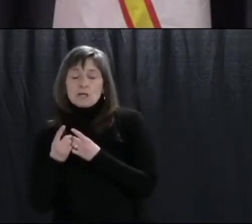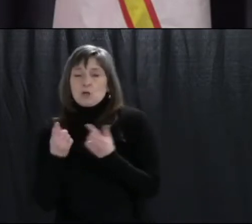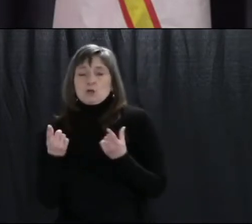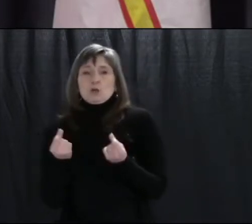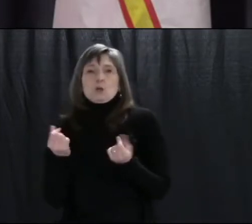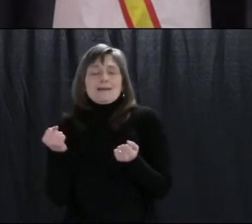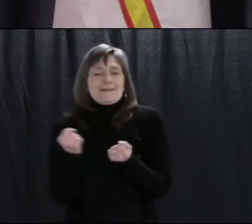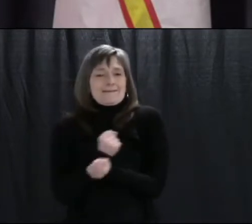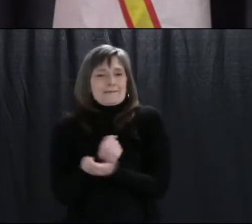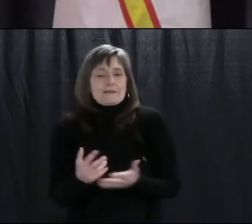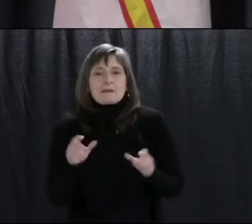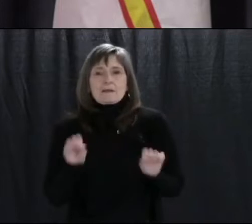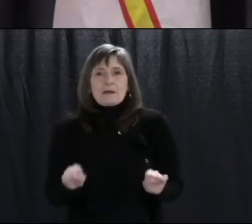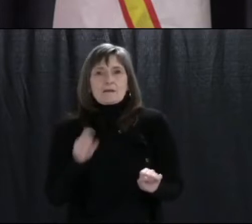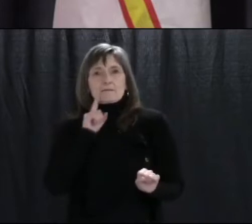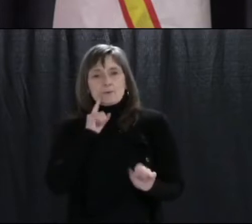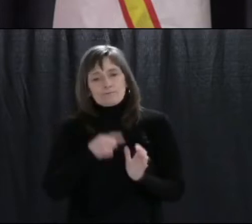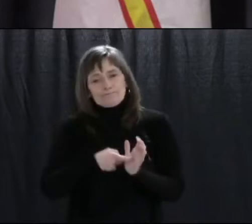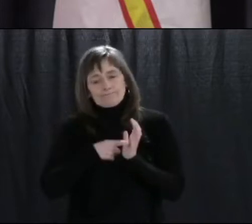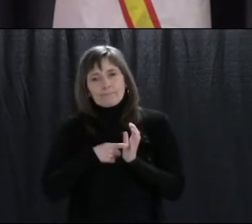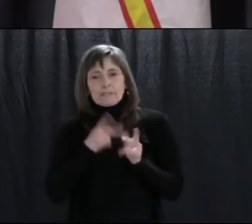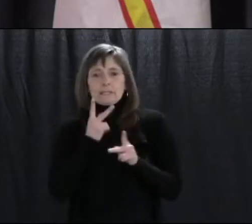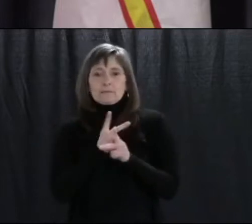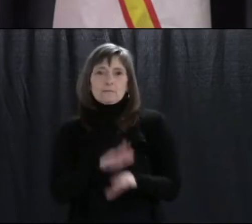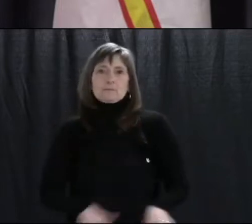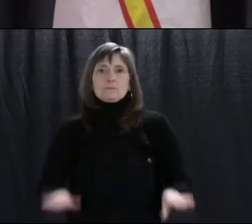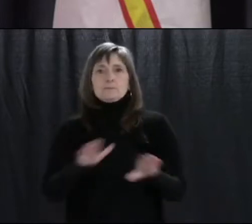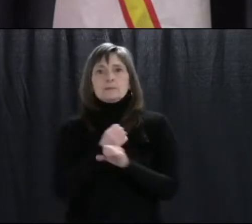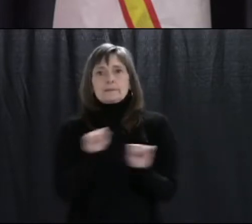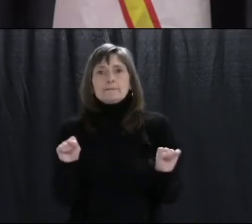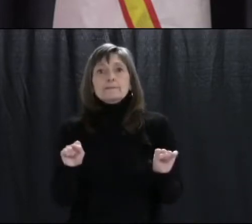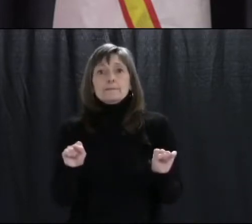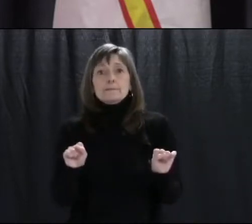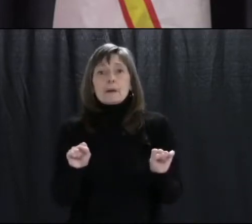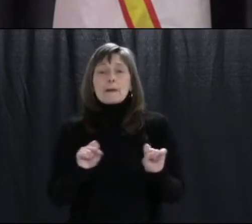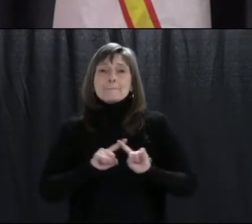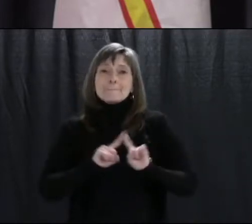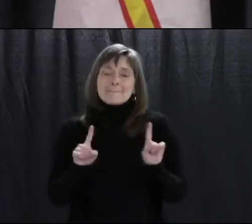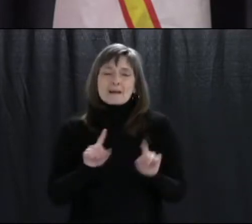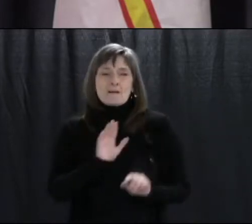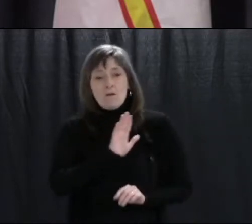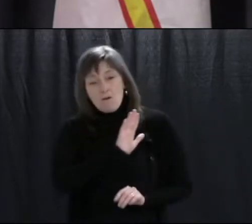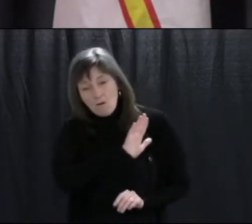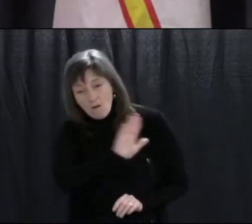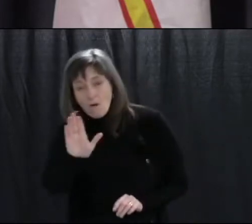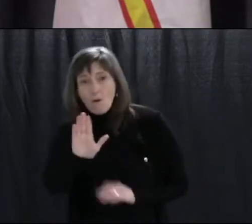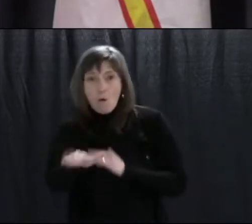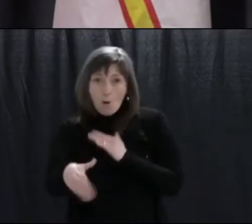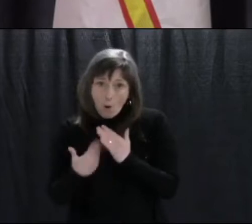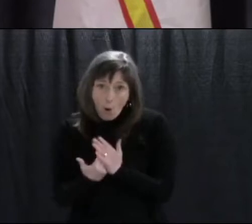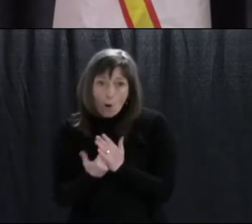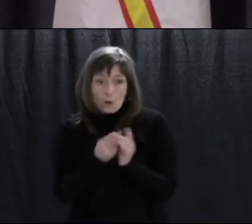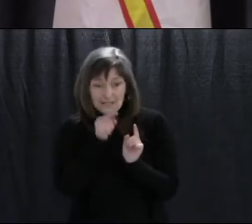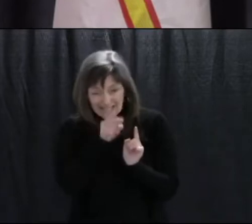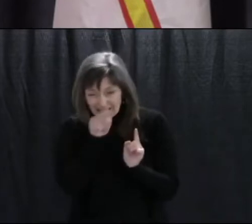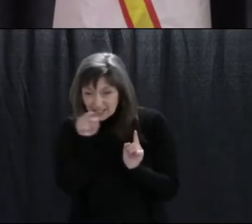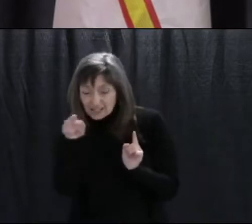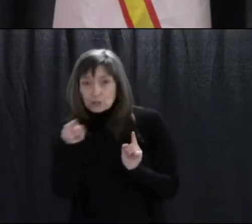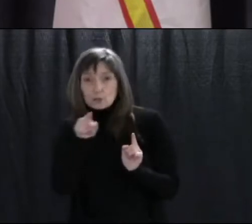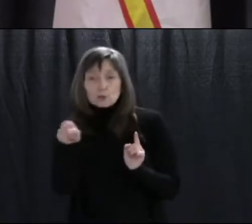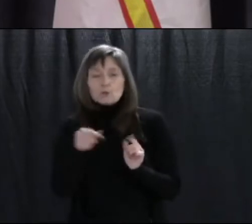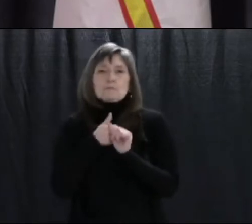required. But we need all of you. We need every resident of this province to follow the guidelines that we are